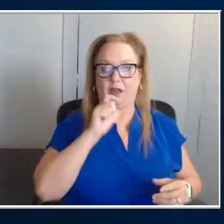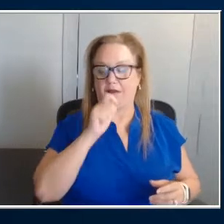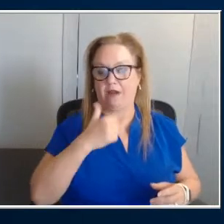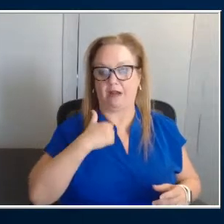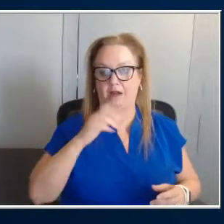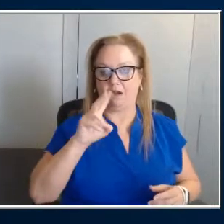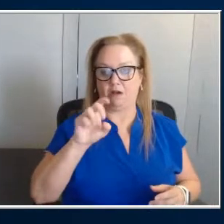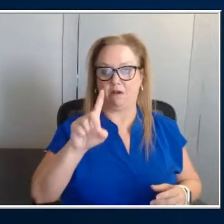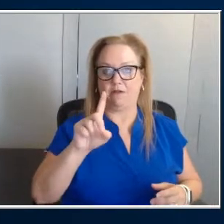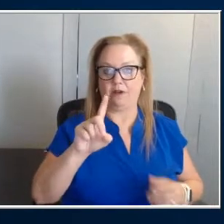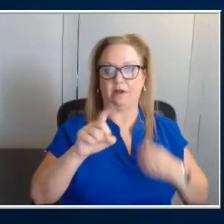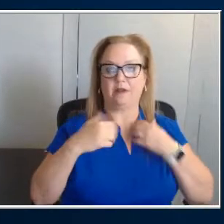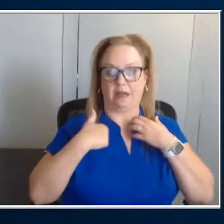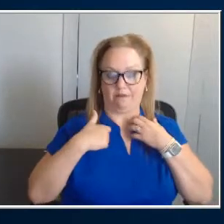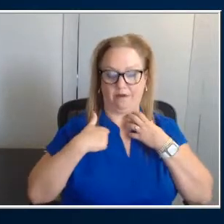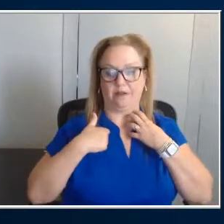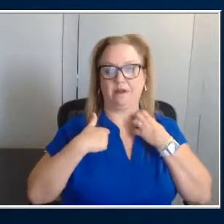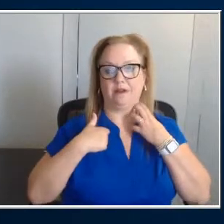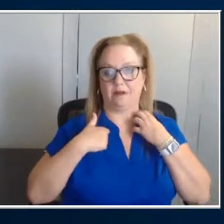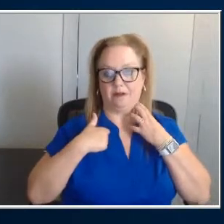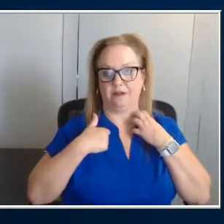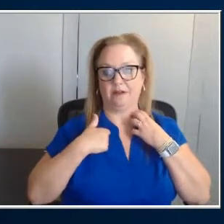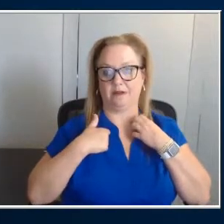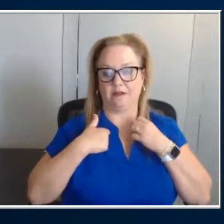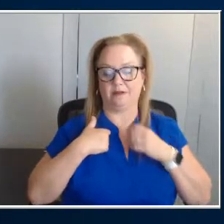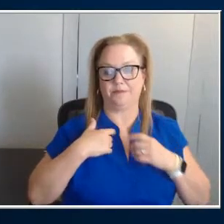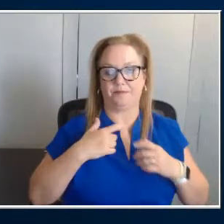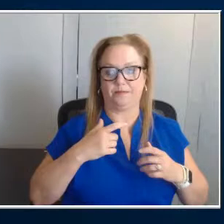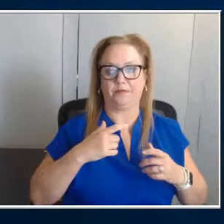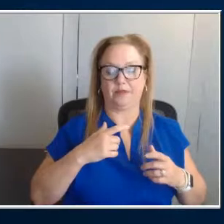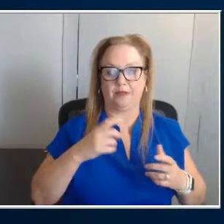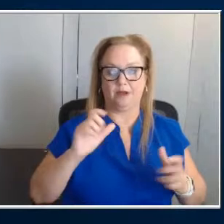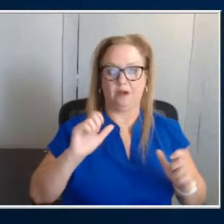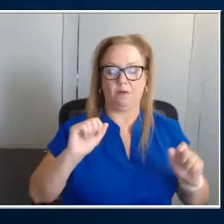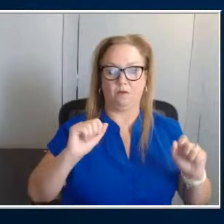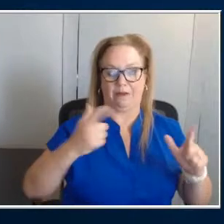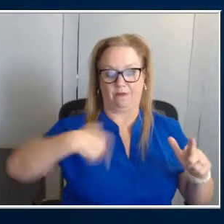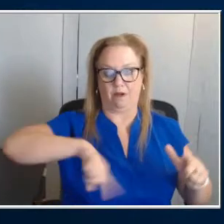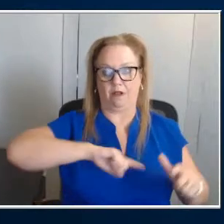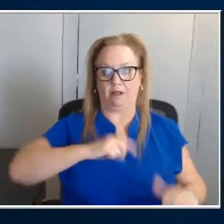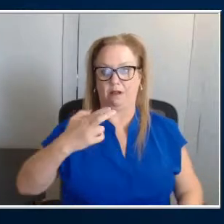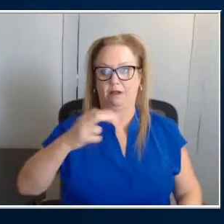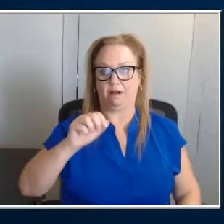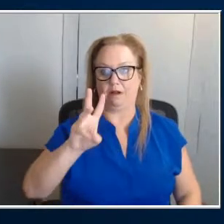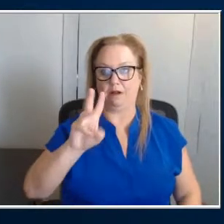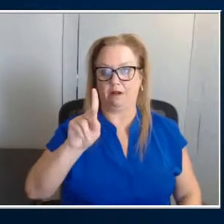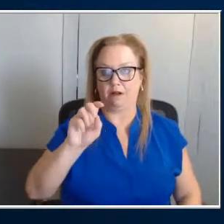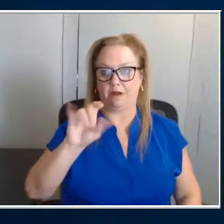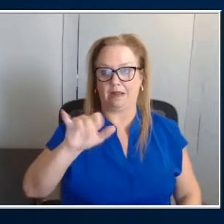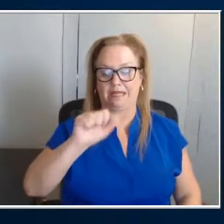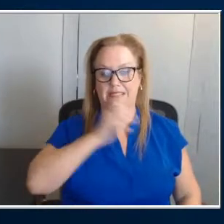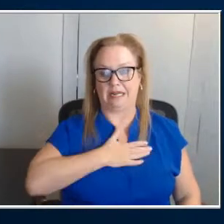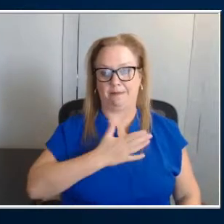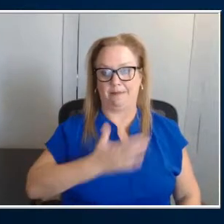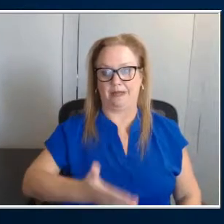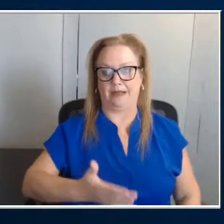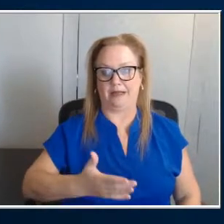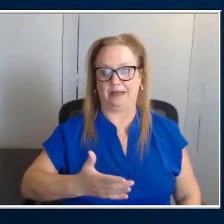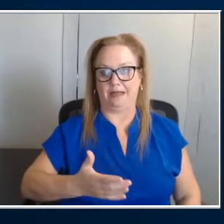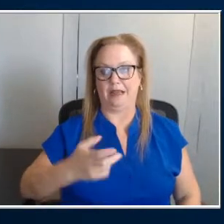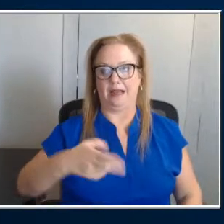I have. Molly's had it, I've Dr. had it. Jackson? Yeah. Dr. Comfort. So we've all had COVID, and Hawkeye's just not admitting it. I'm going to check. I've been in enough